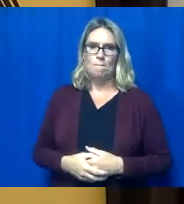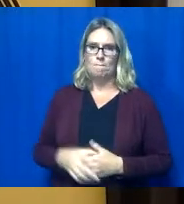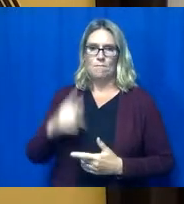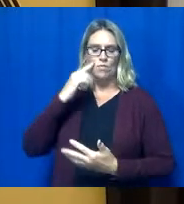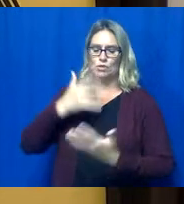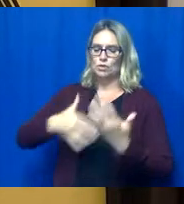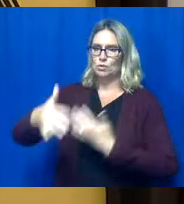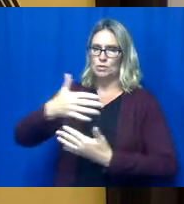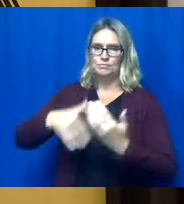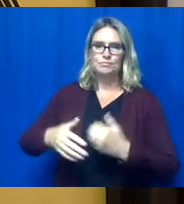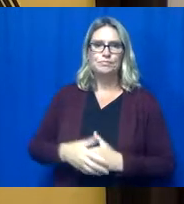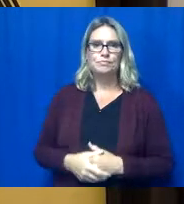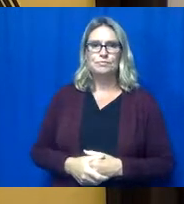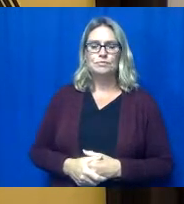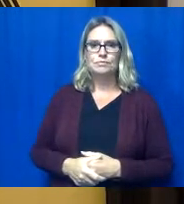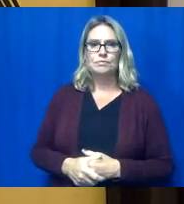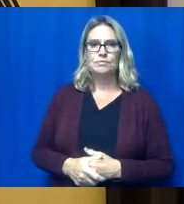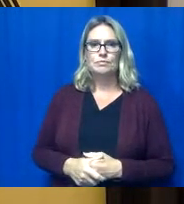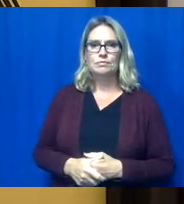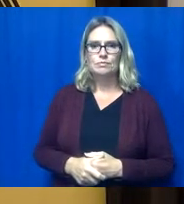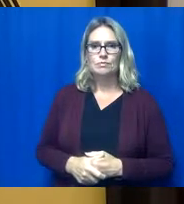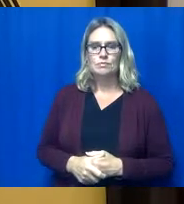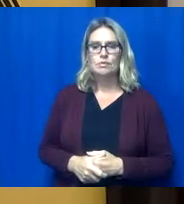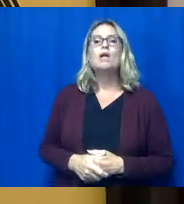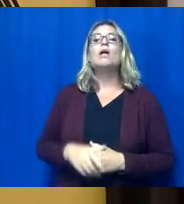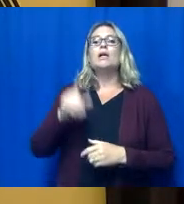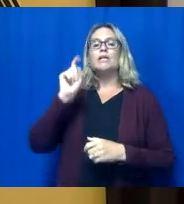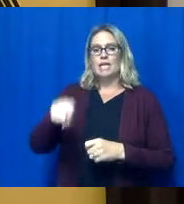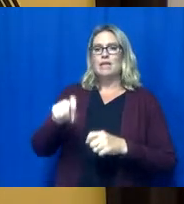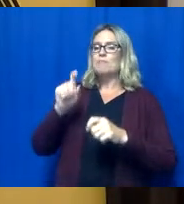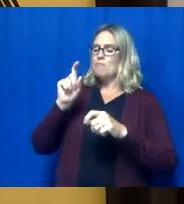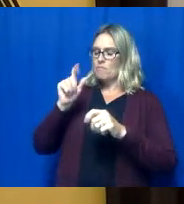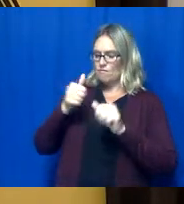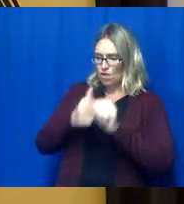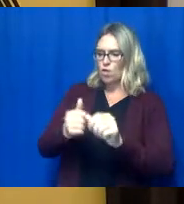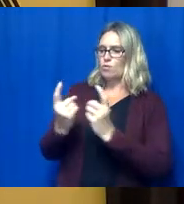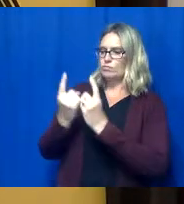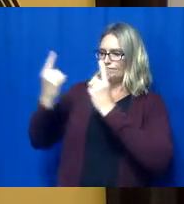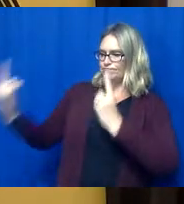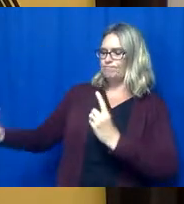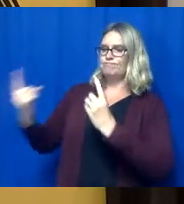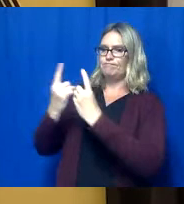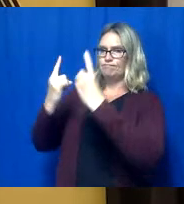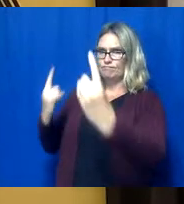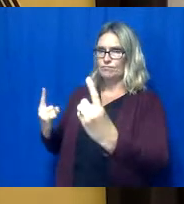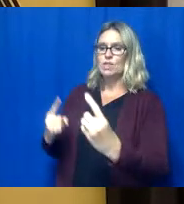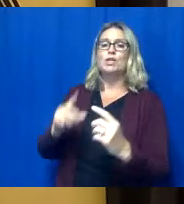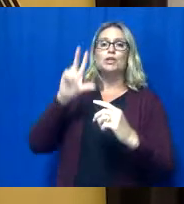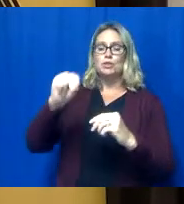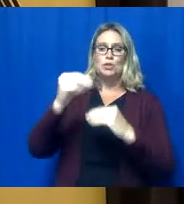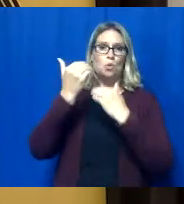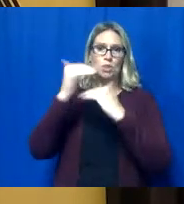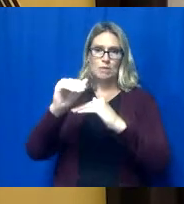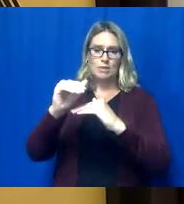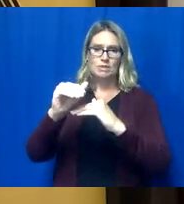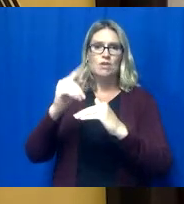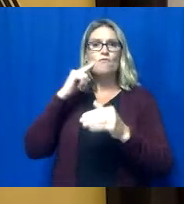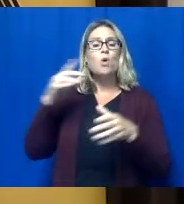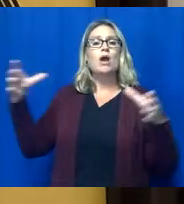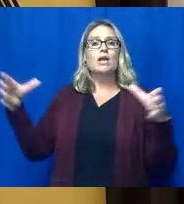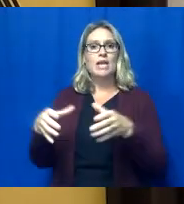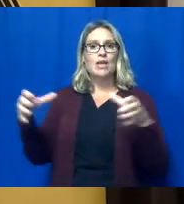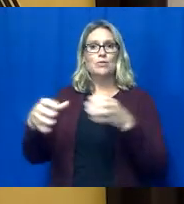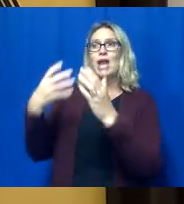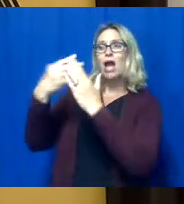Just as long as physical distancing can be maintained. There are no limits for gatherings